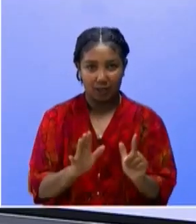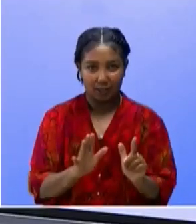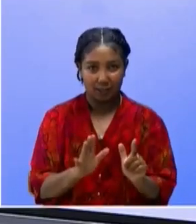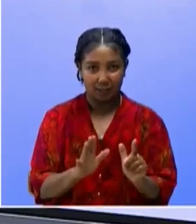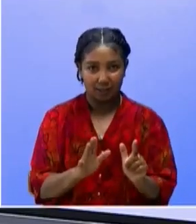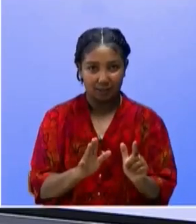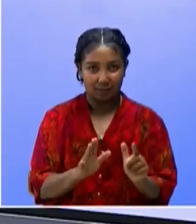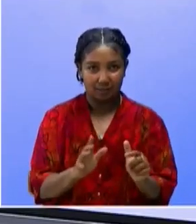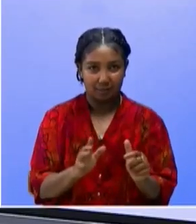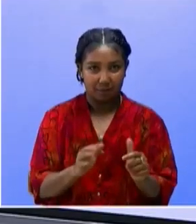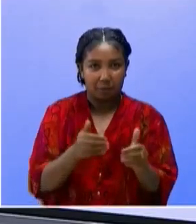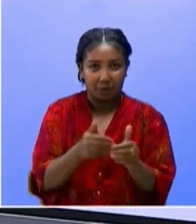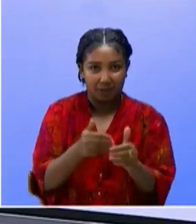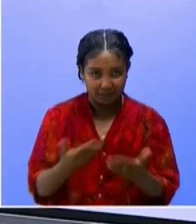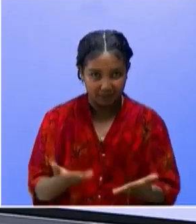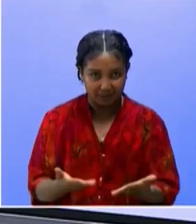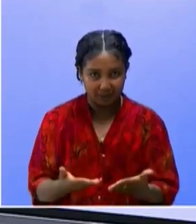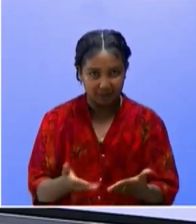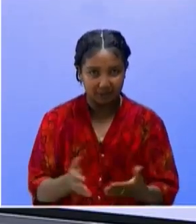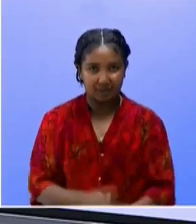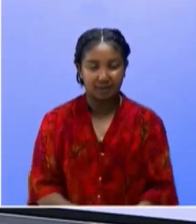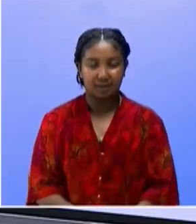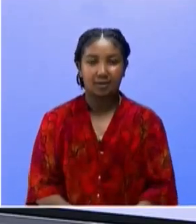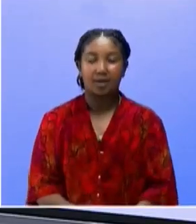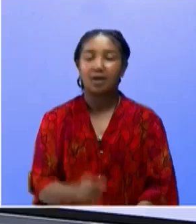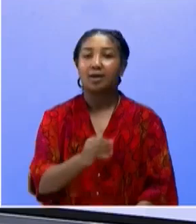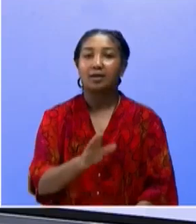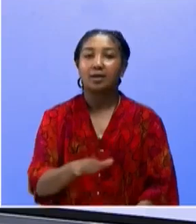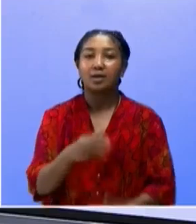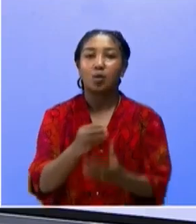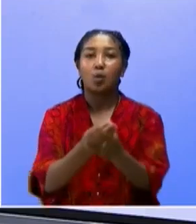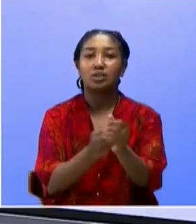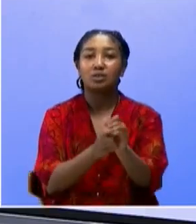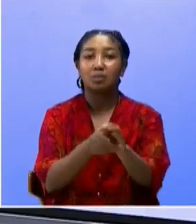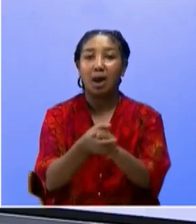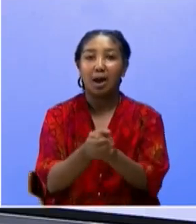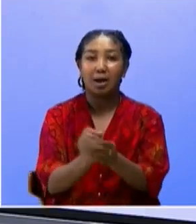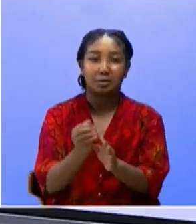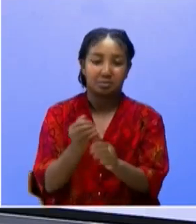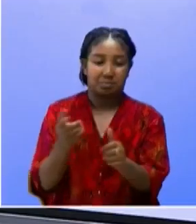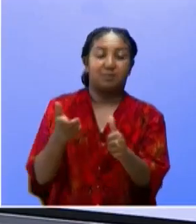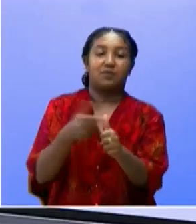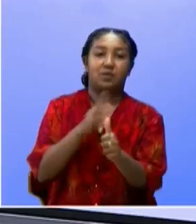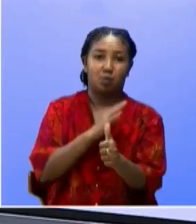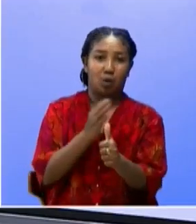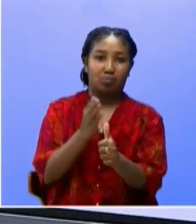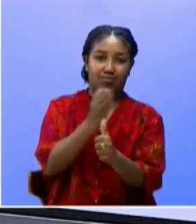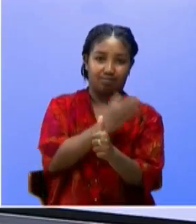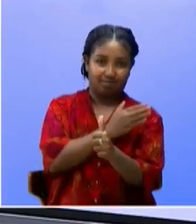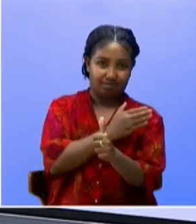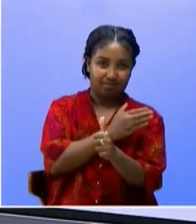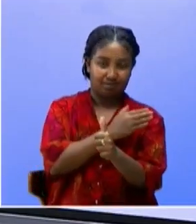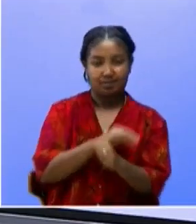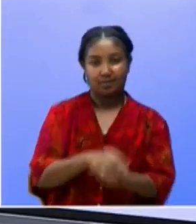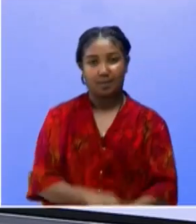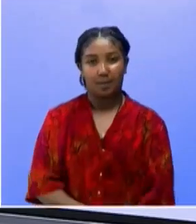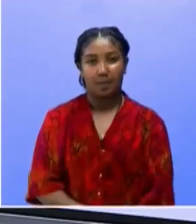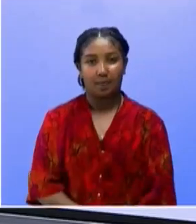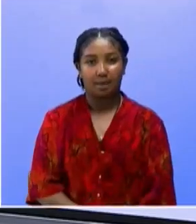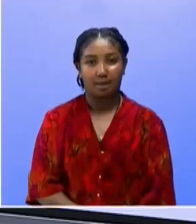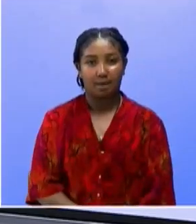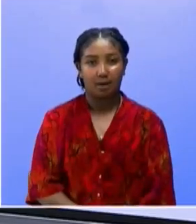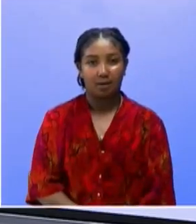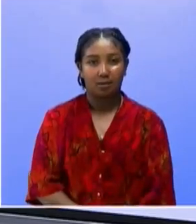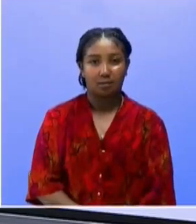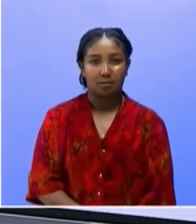which means very recent, yeah? And washed my hand is the first one, okay? If